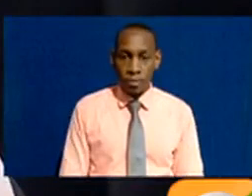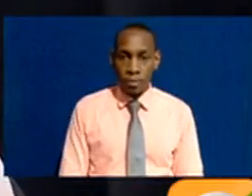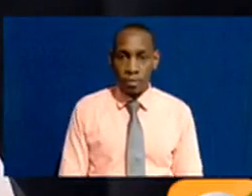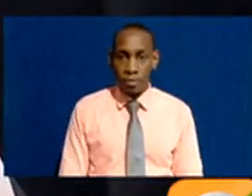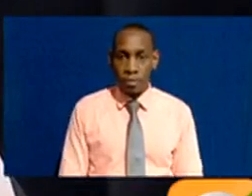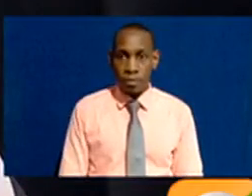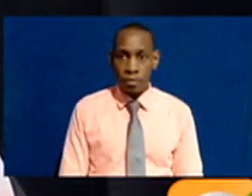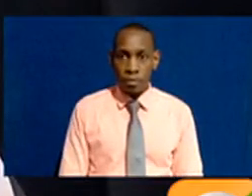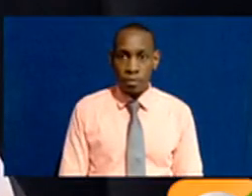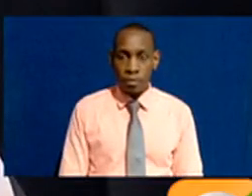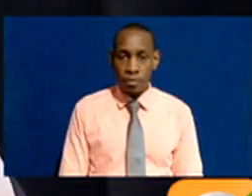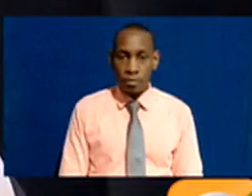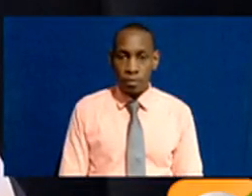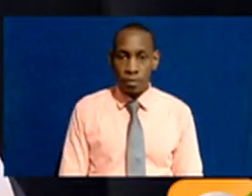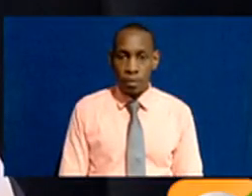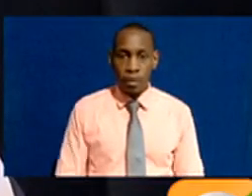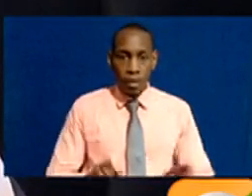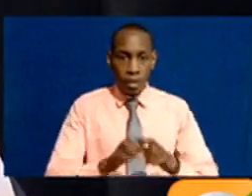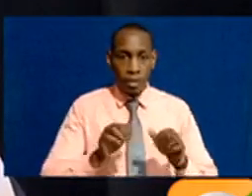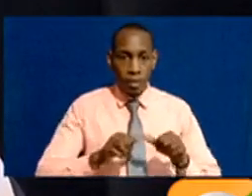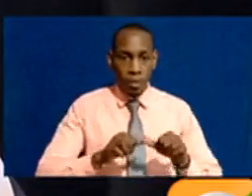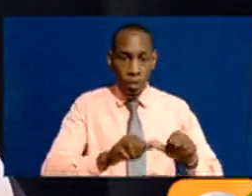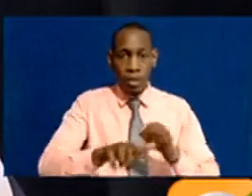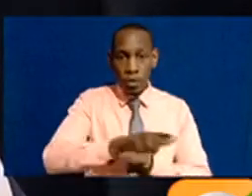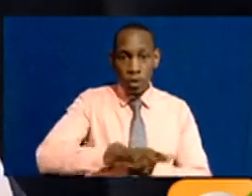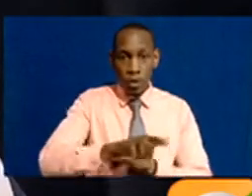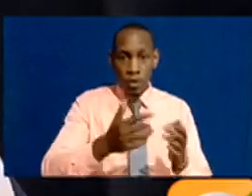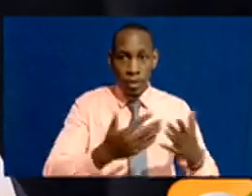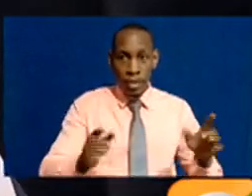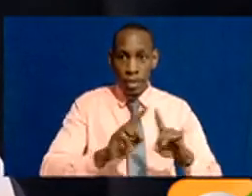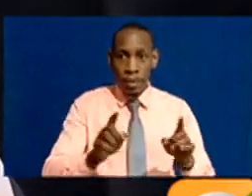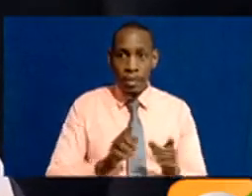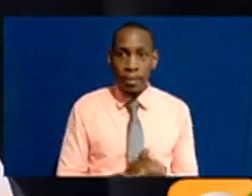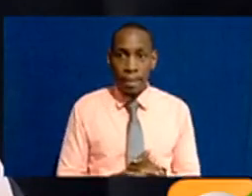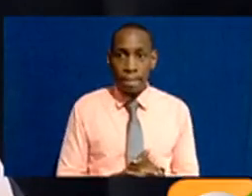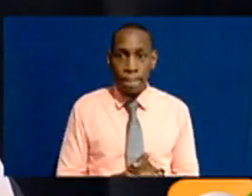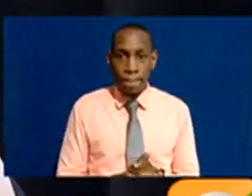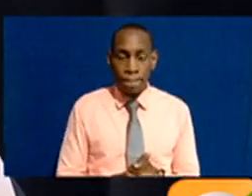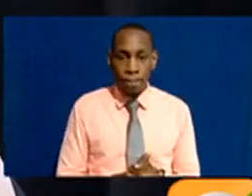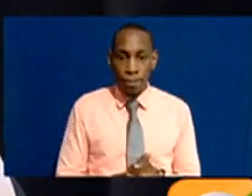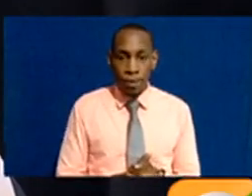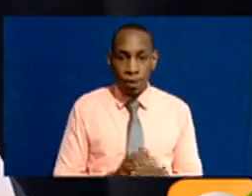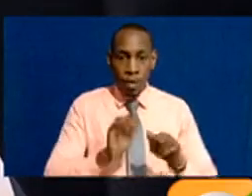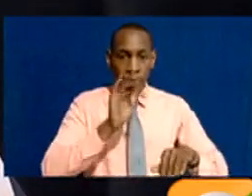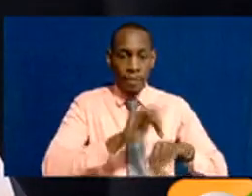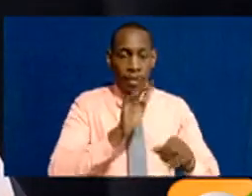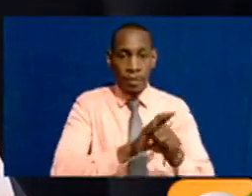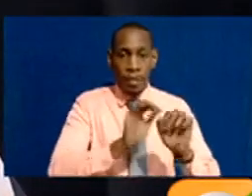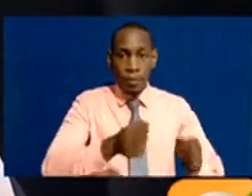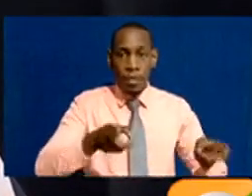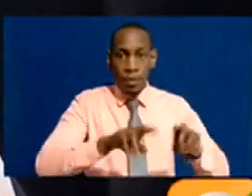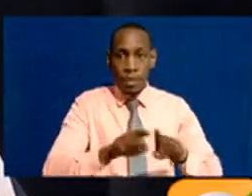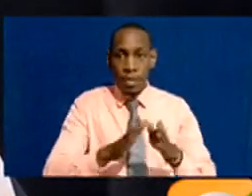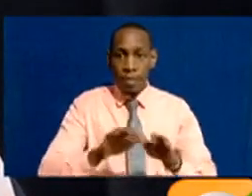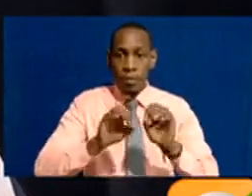for a farmer who feels I will maintain my local variety, but there's a lot of cross-pollination that might happen. At the end of the day, we'll